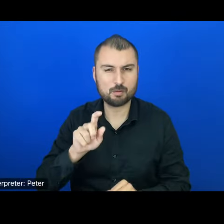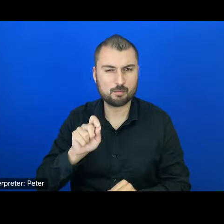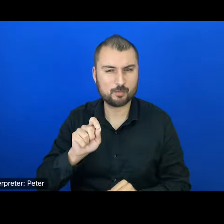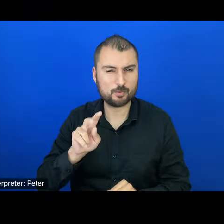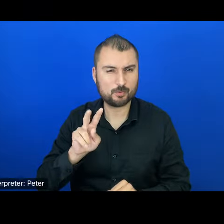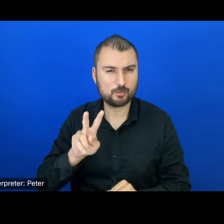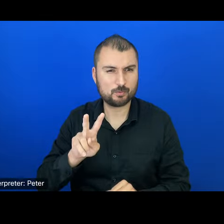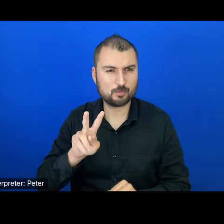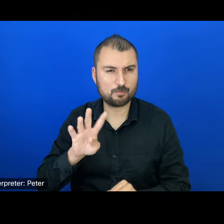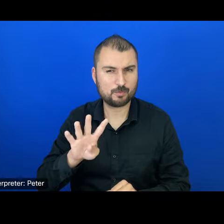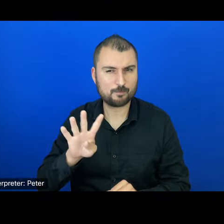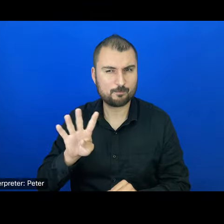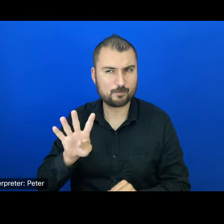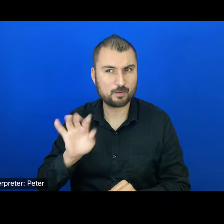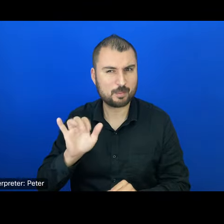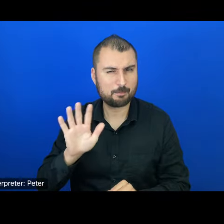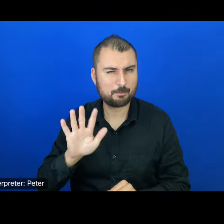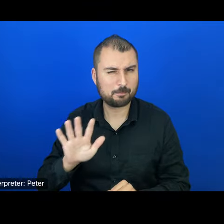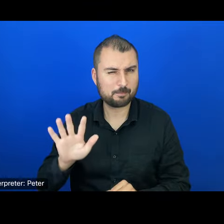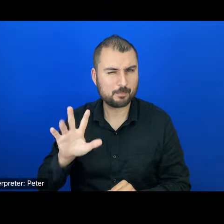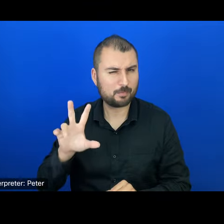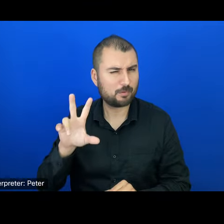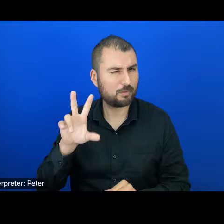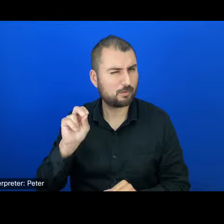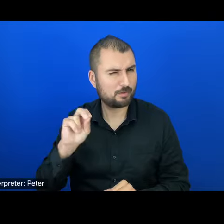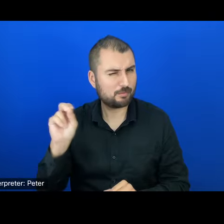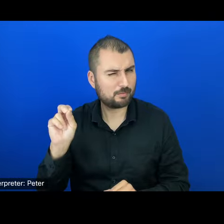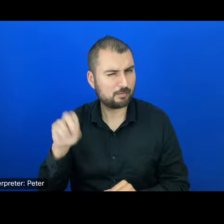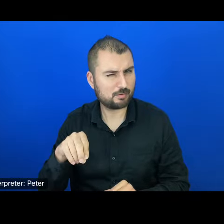1.244, so that's about 30% of the